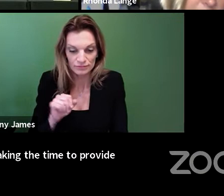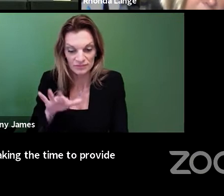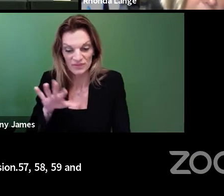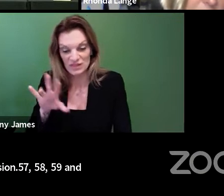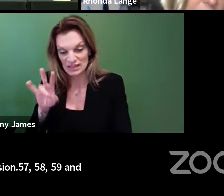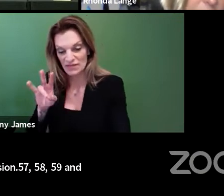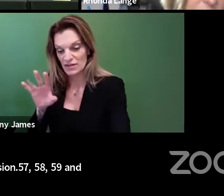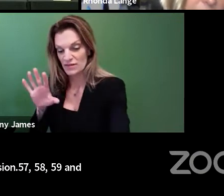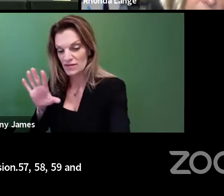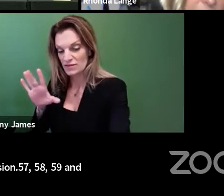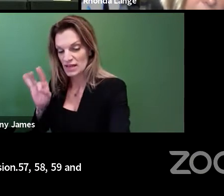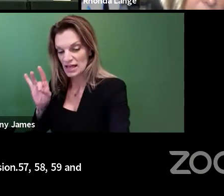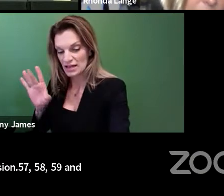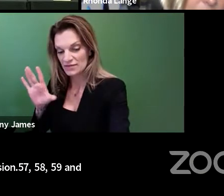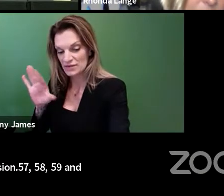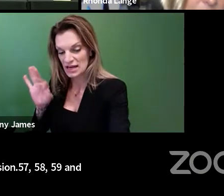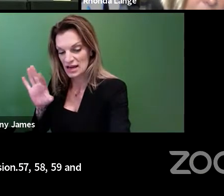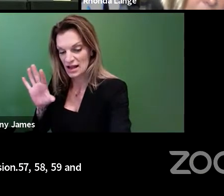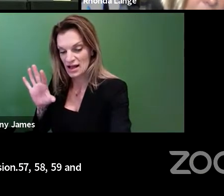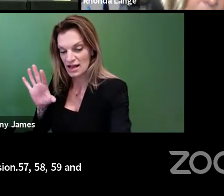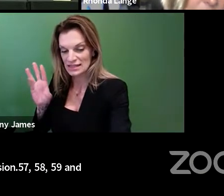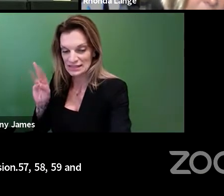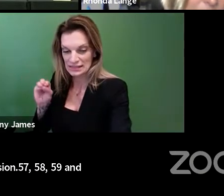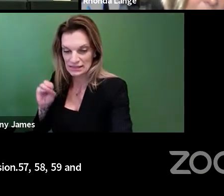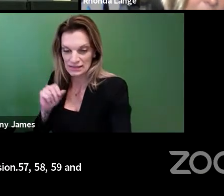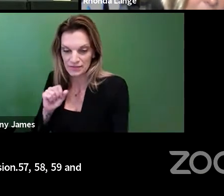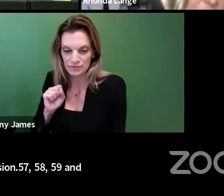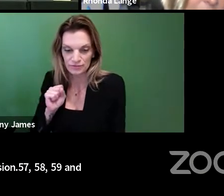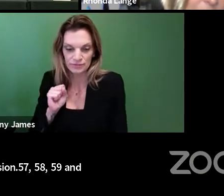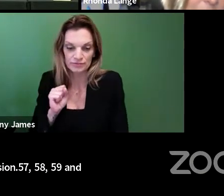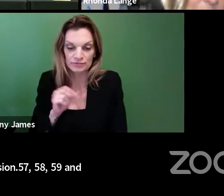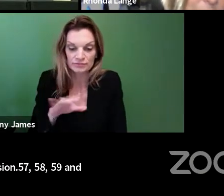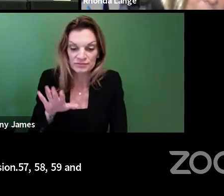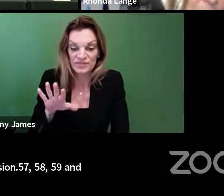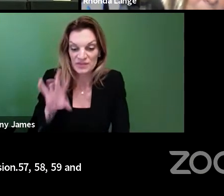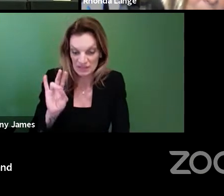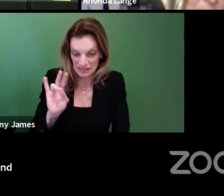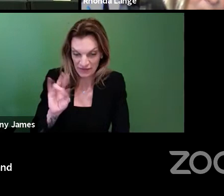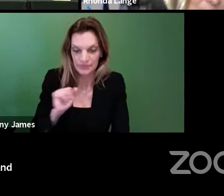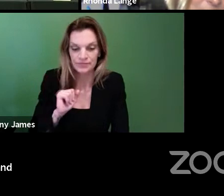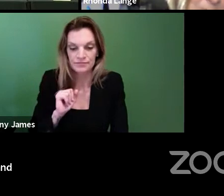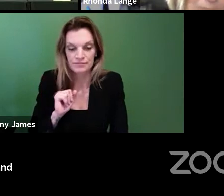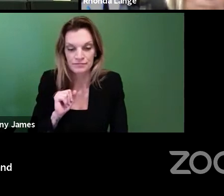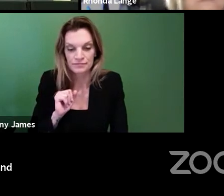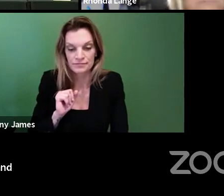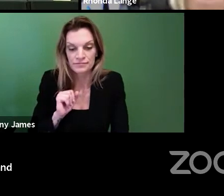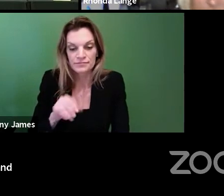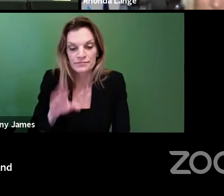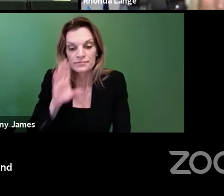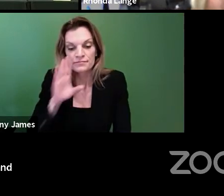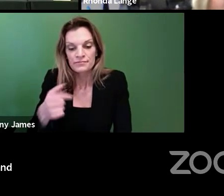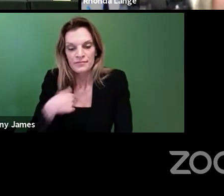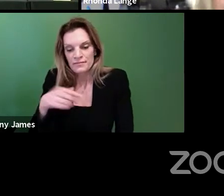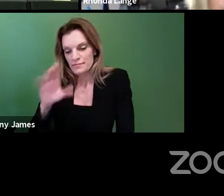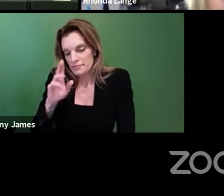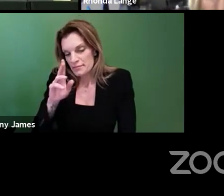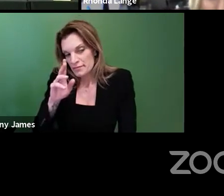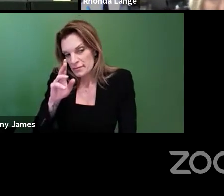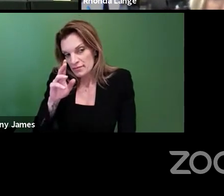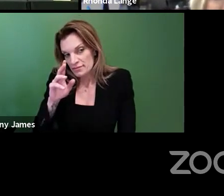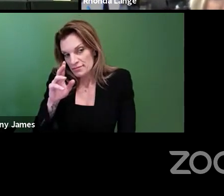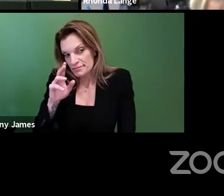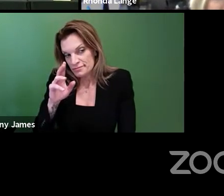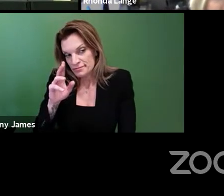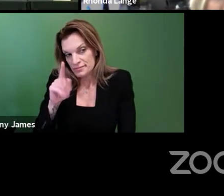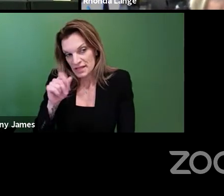57, 58, 59, and 60. And 57. Hi, my name is Karen Palmer. I'm from Twin